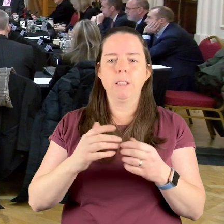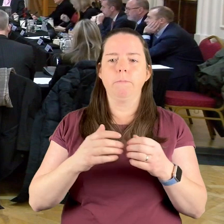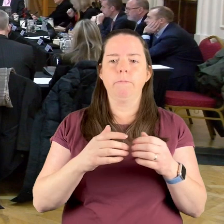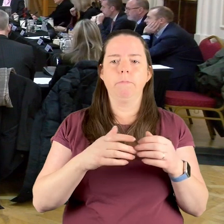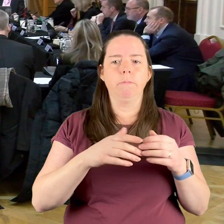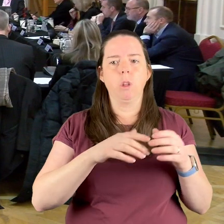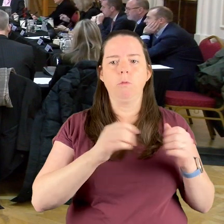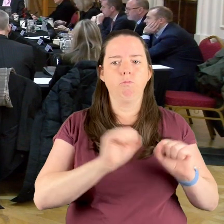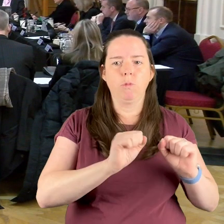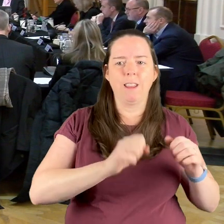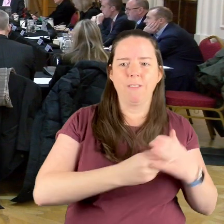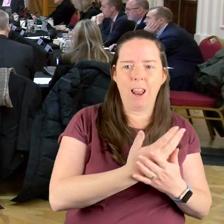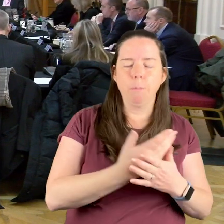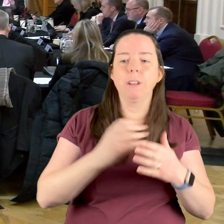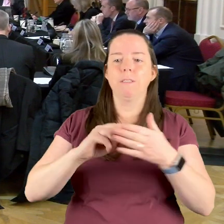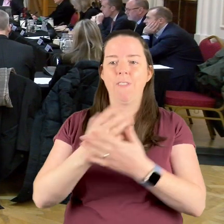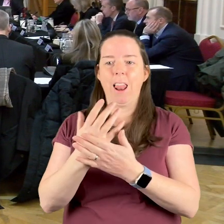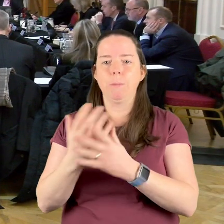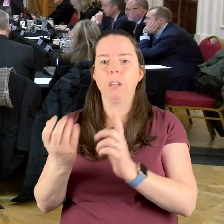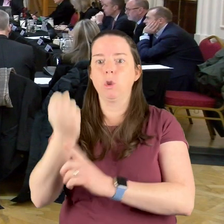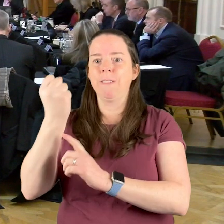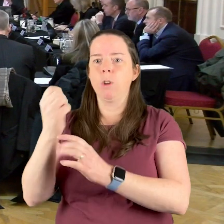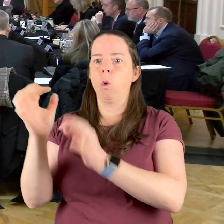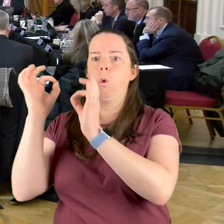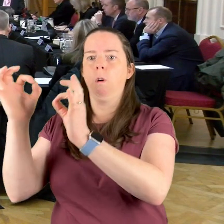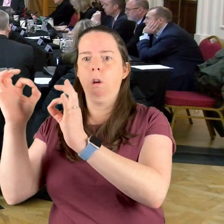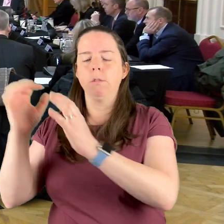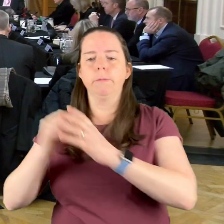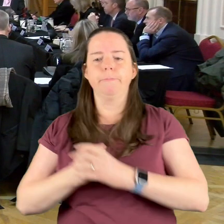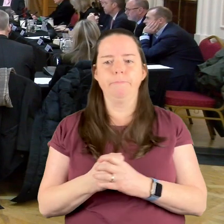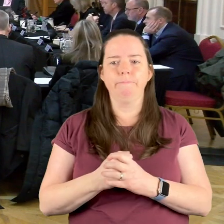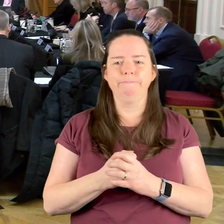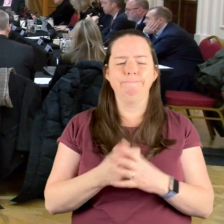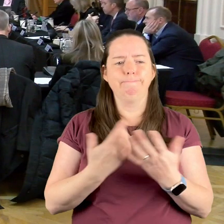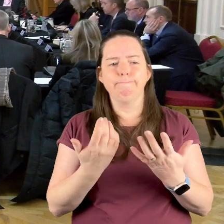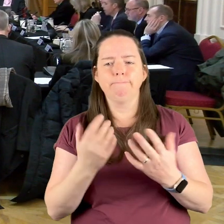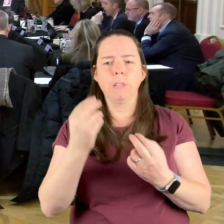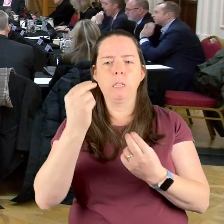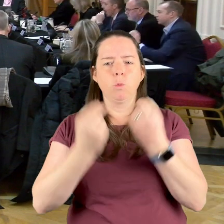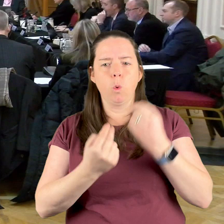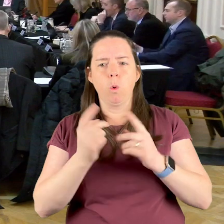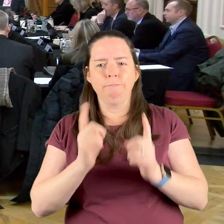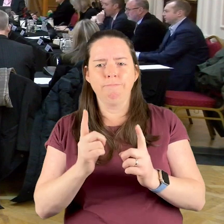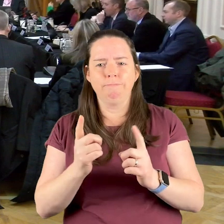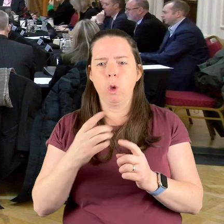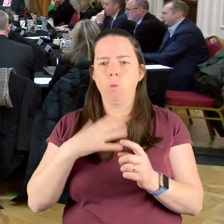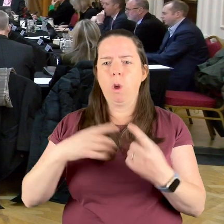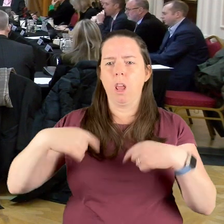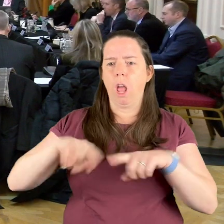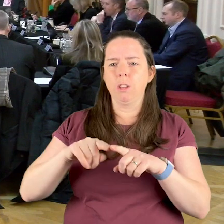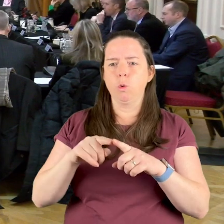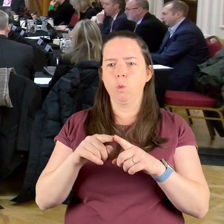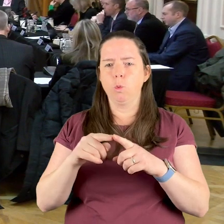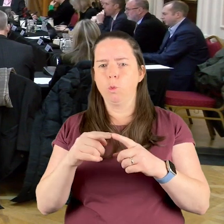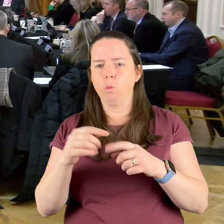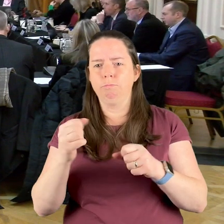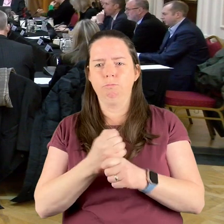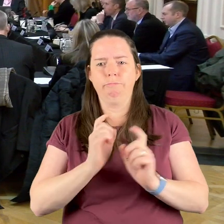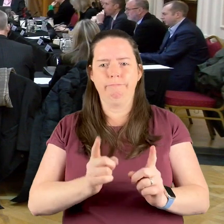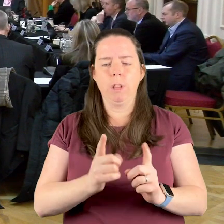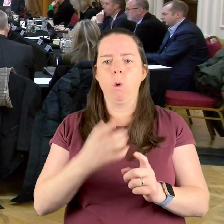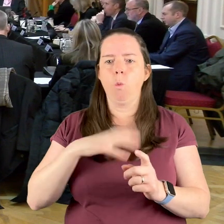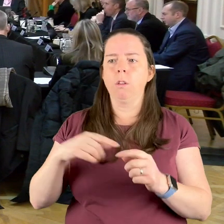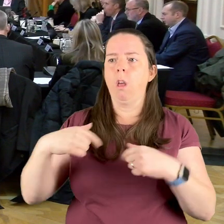as actually underdeveloped, developing, achieving, or excelling. However, that scoring, they don't want us